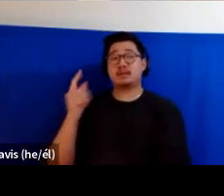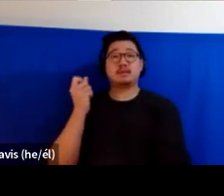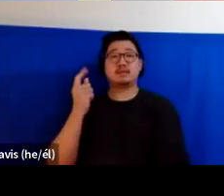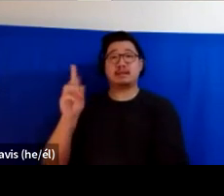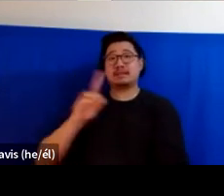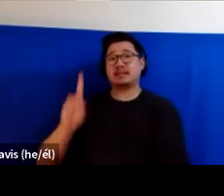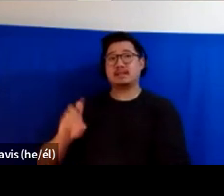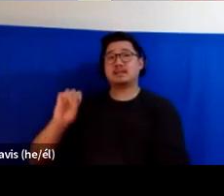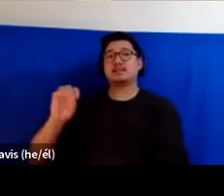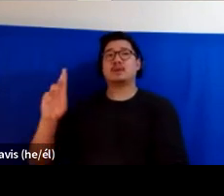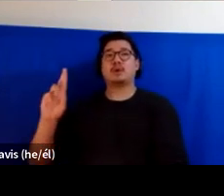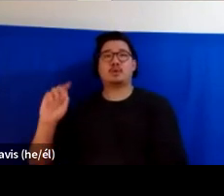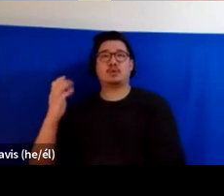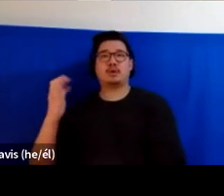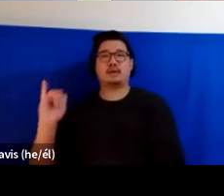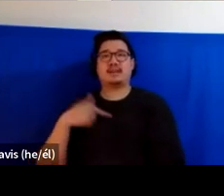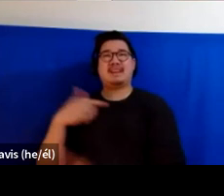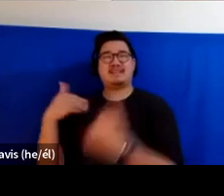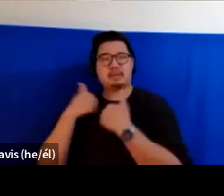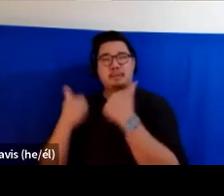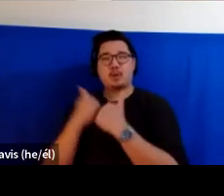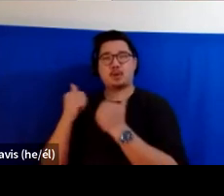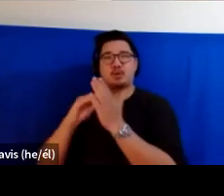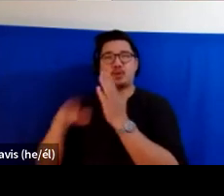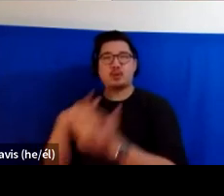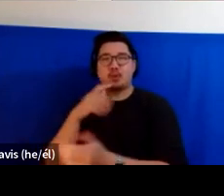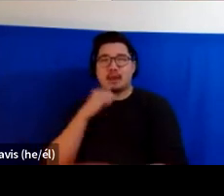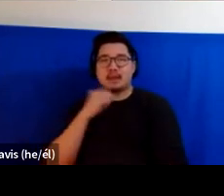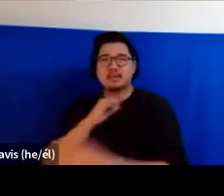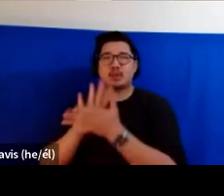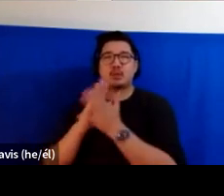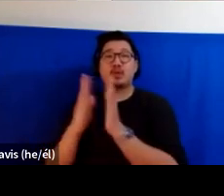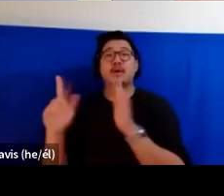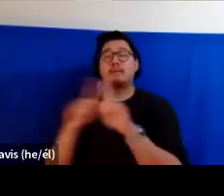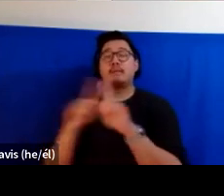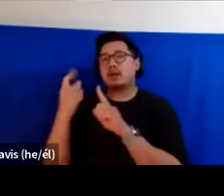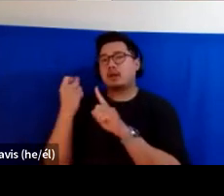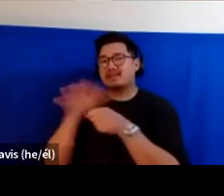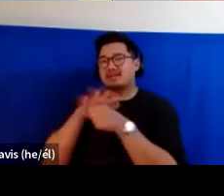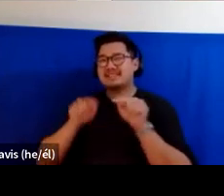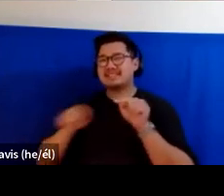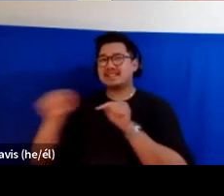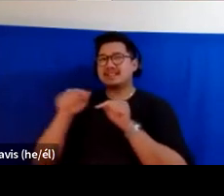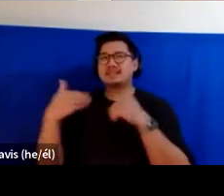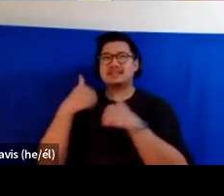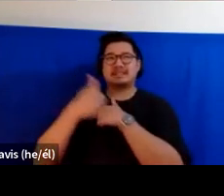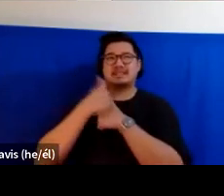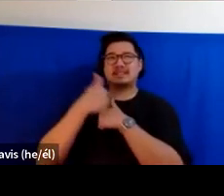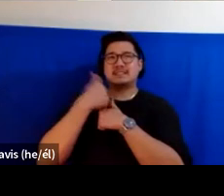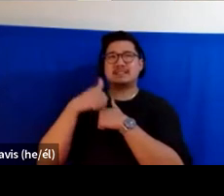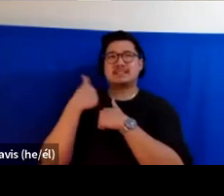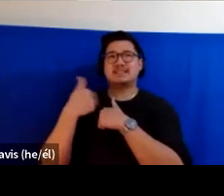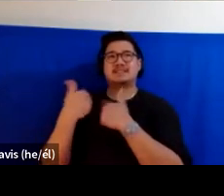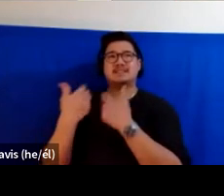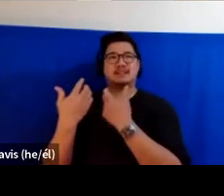house the most school-aged children however schools in these neighborhoods specifically are experiencing threats of grade recon grade